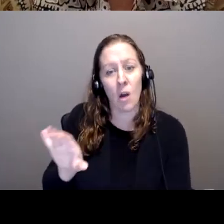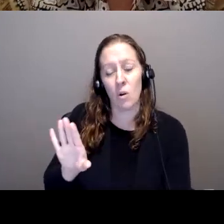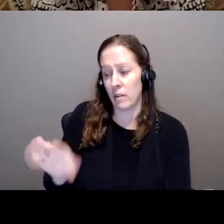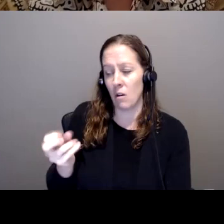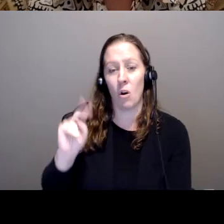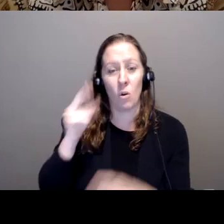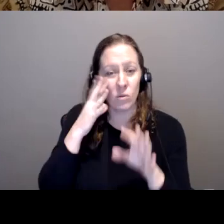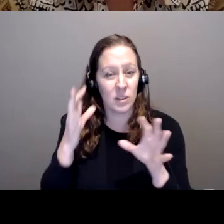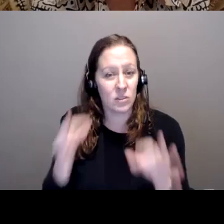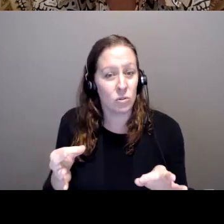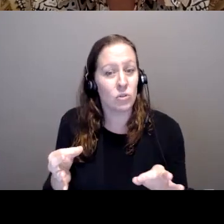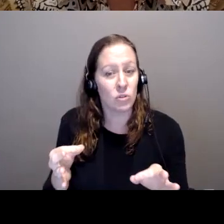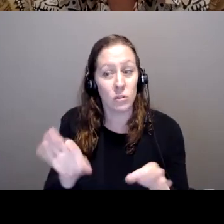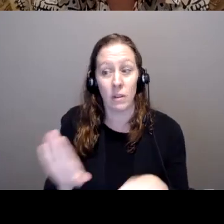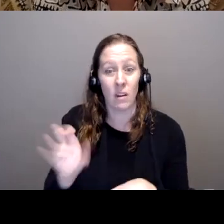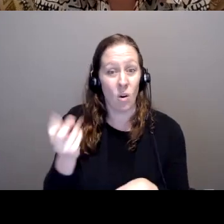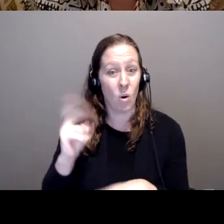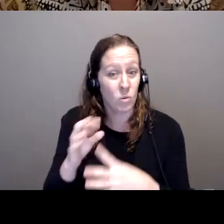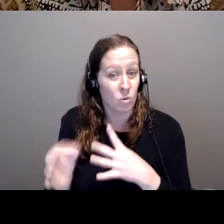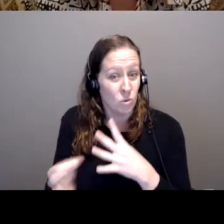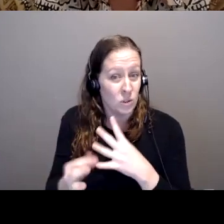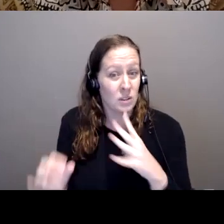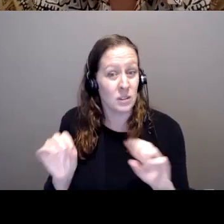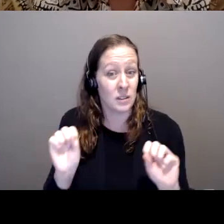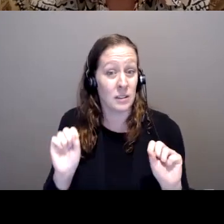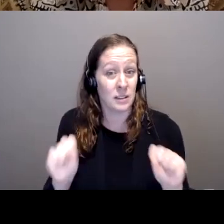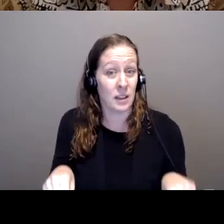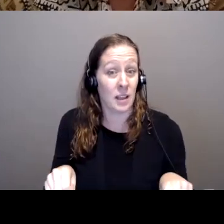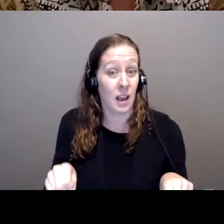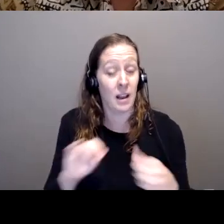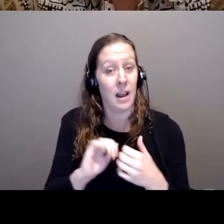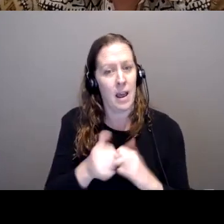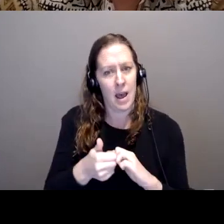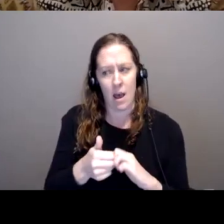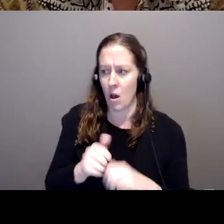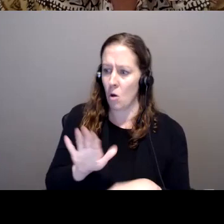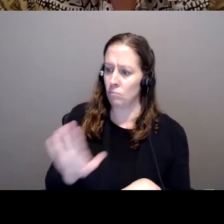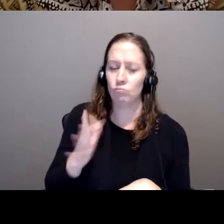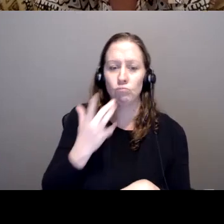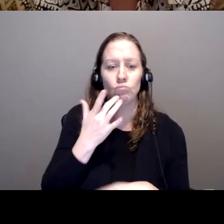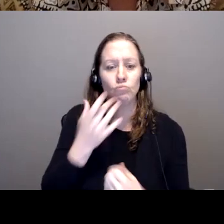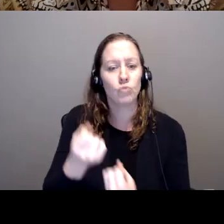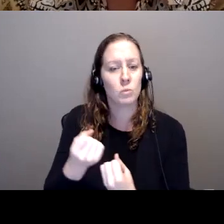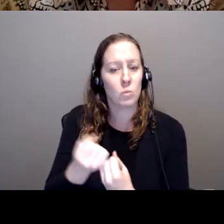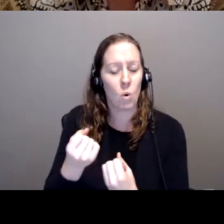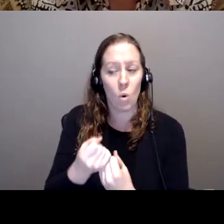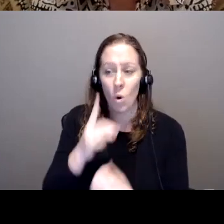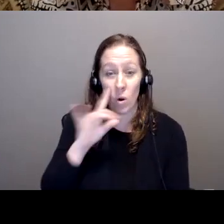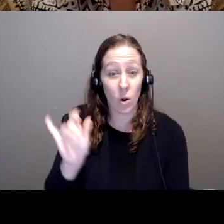choices, to make their own decisions in how they want to be supported and how they want to move